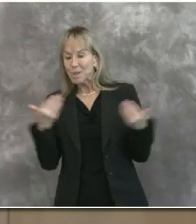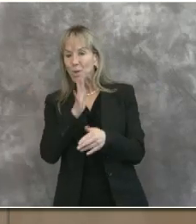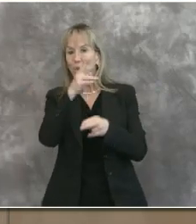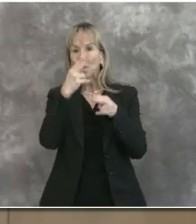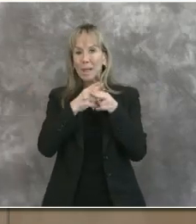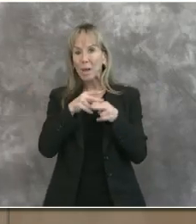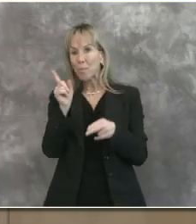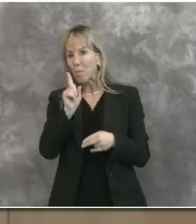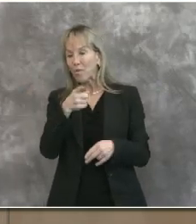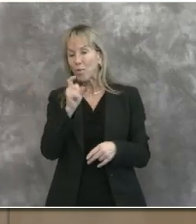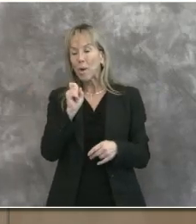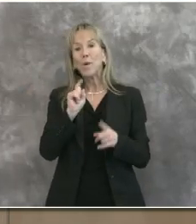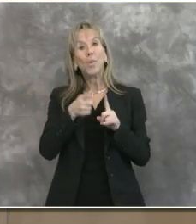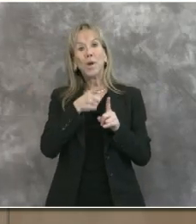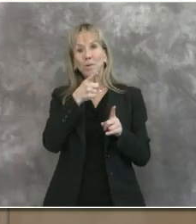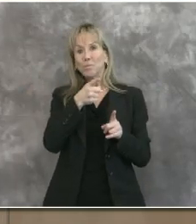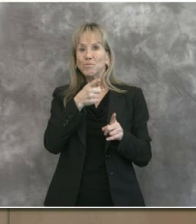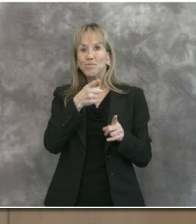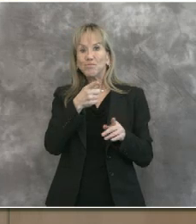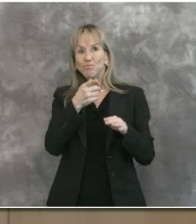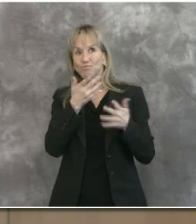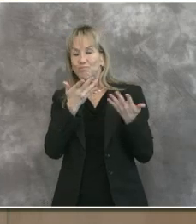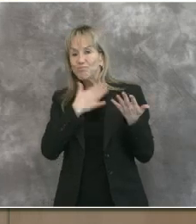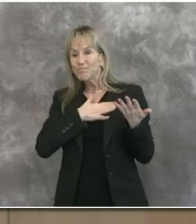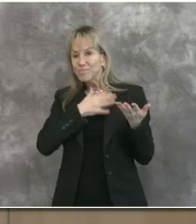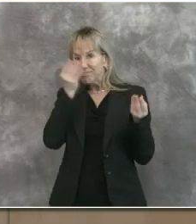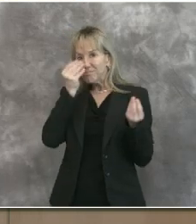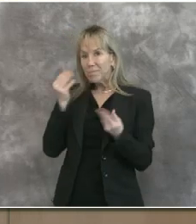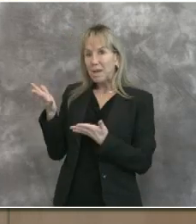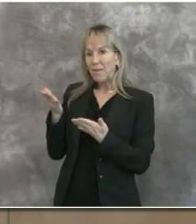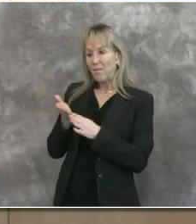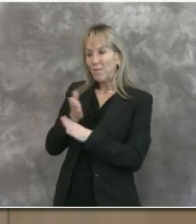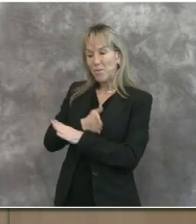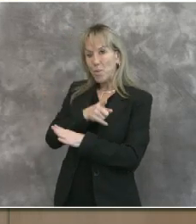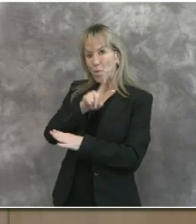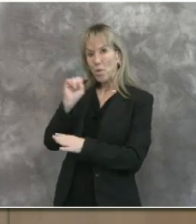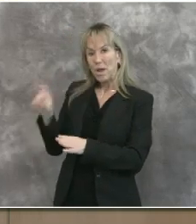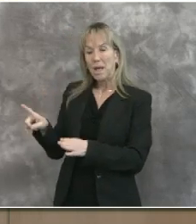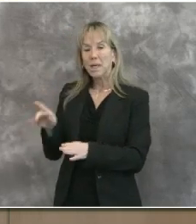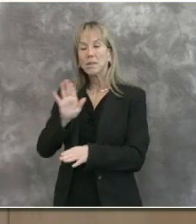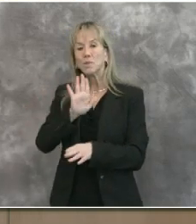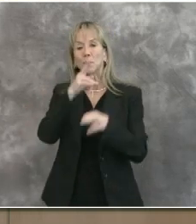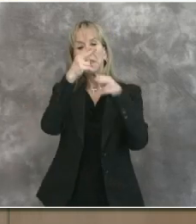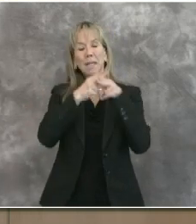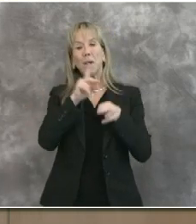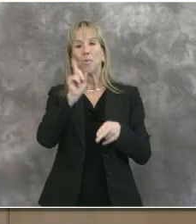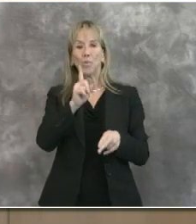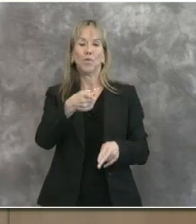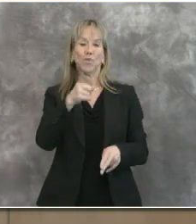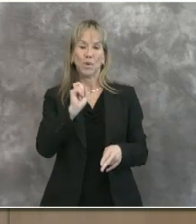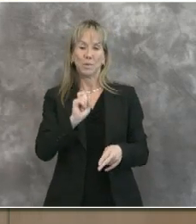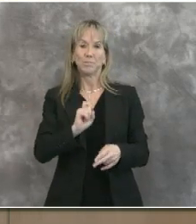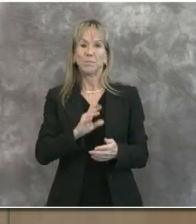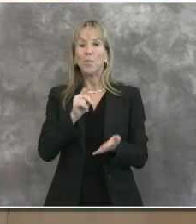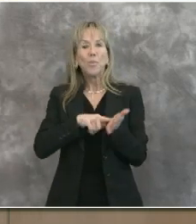outlet when you're called up, please do so before you ask your question. Let's go to the first